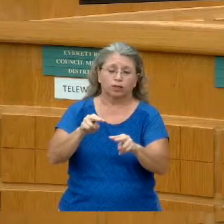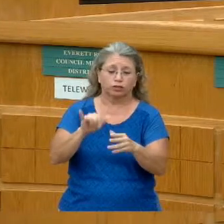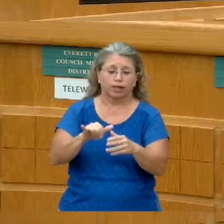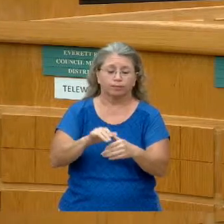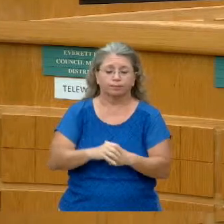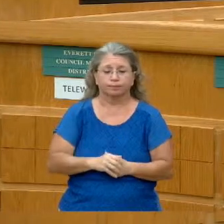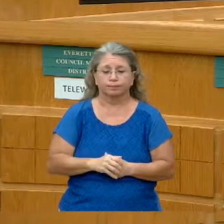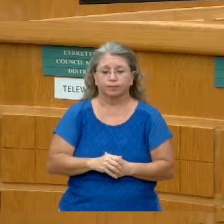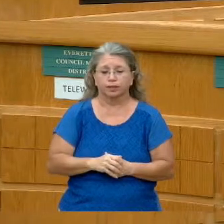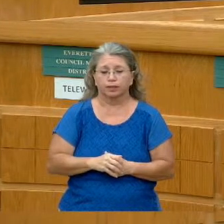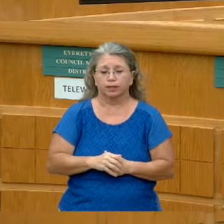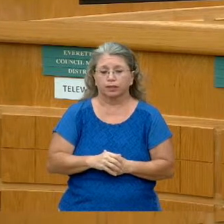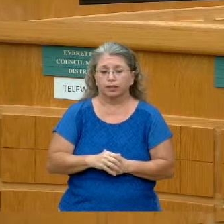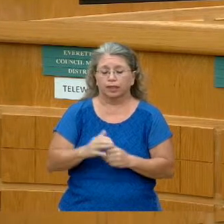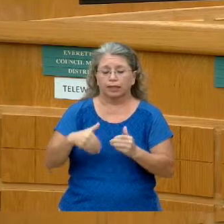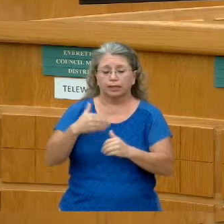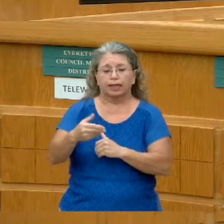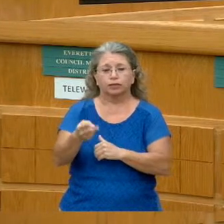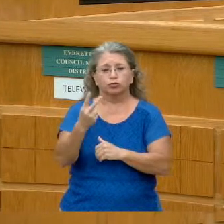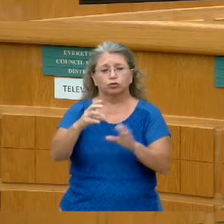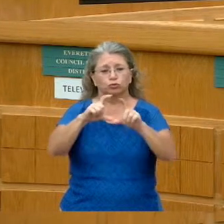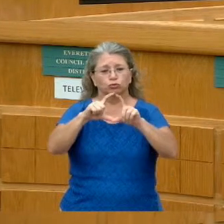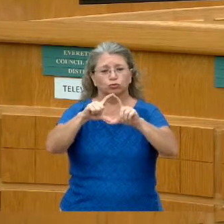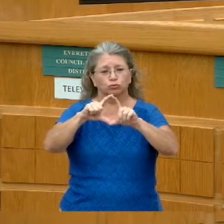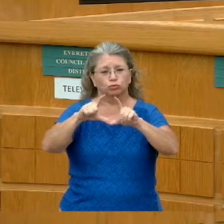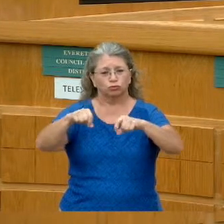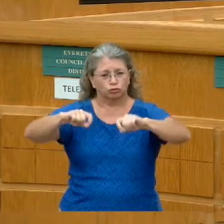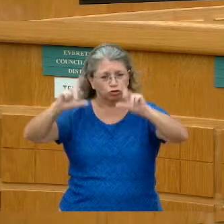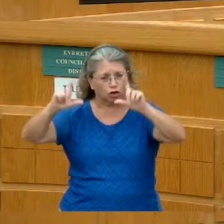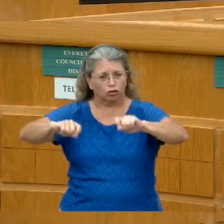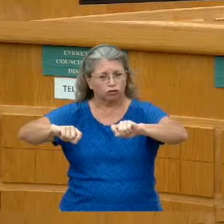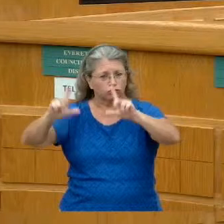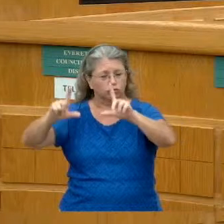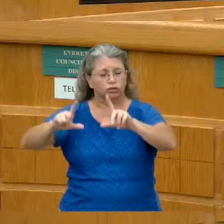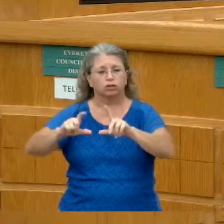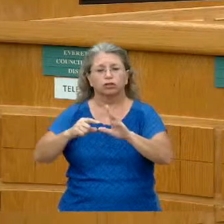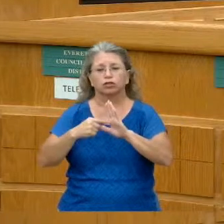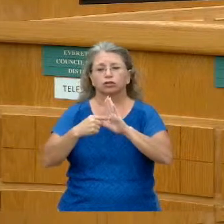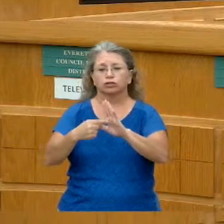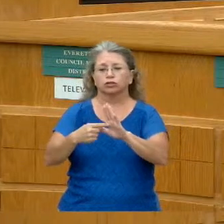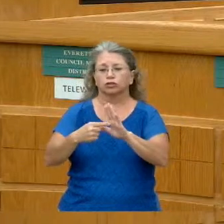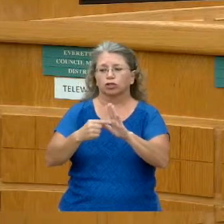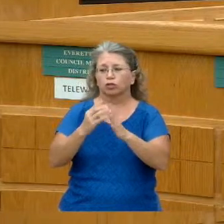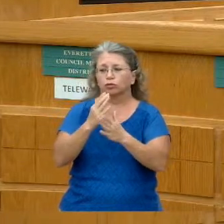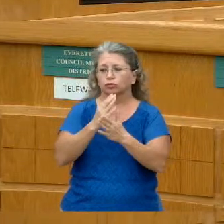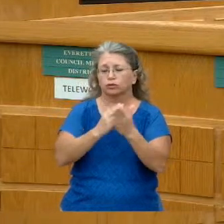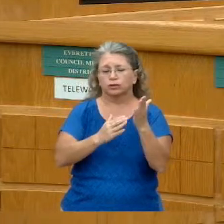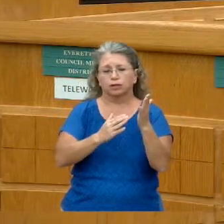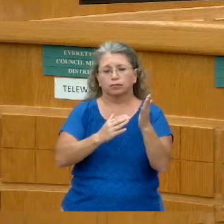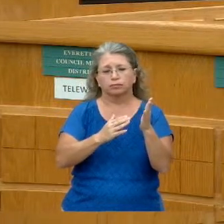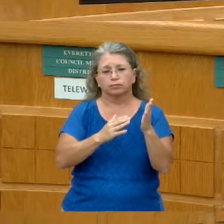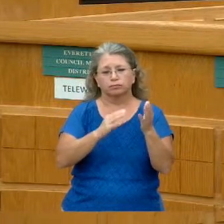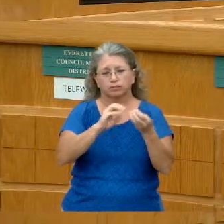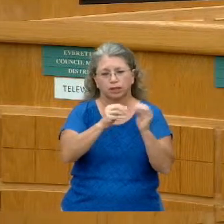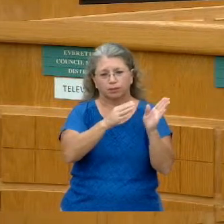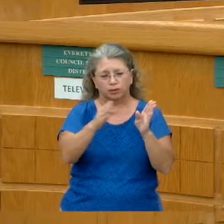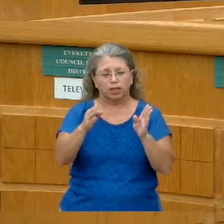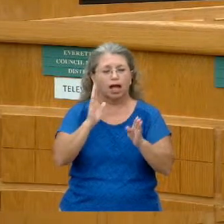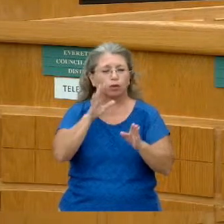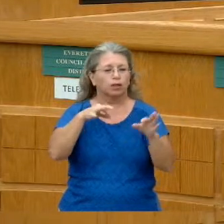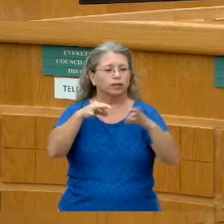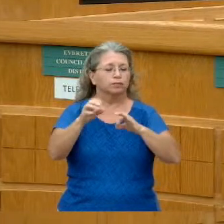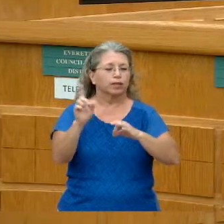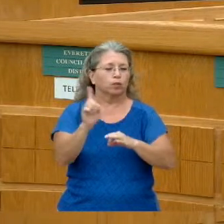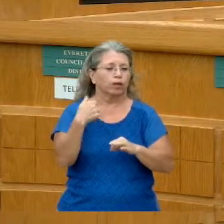Okay, the last 2 charts just show some trending. So the daily tests and testing, and I'm going to tell you where we can go for testing after